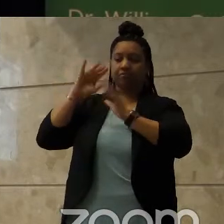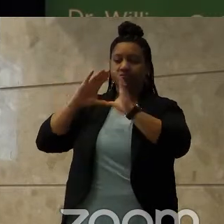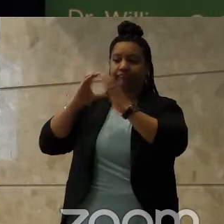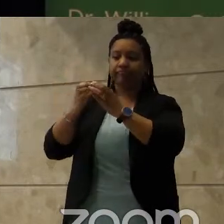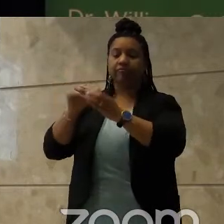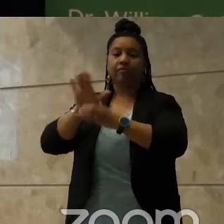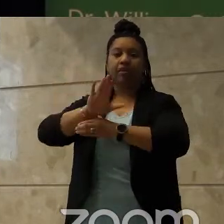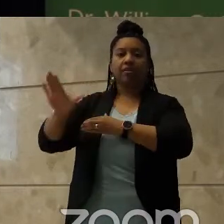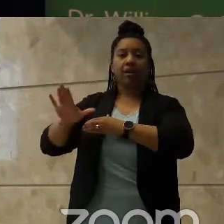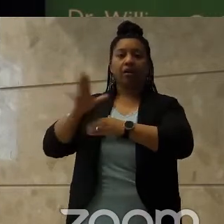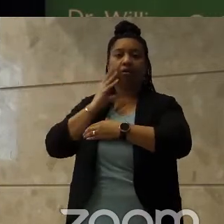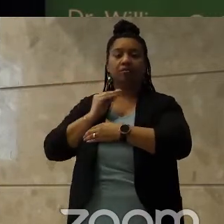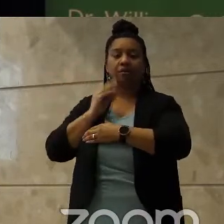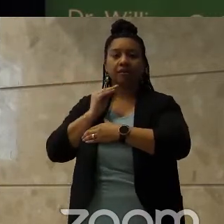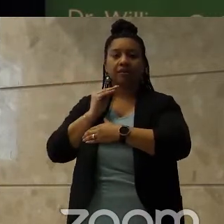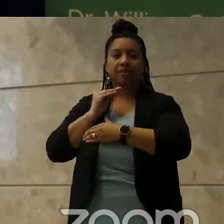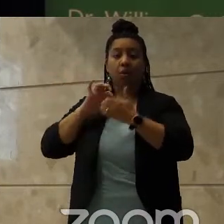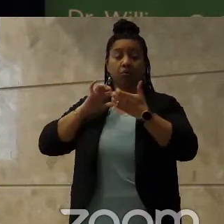doing?